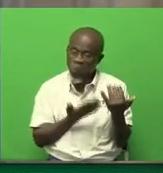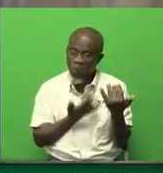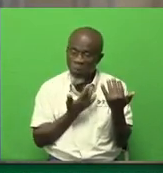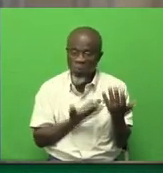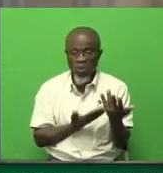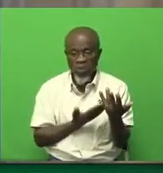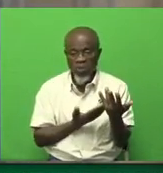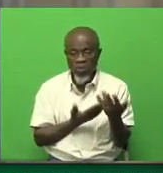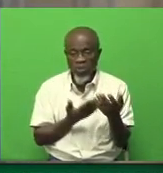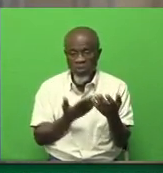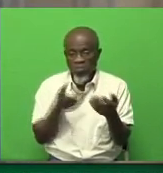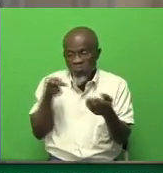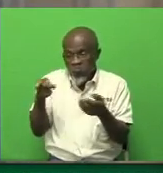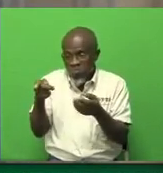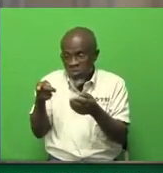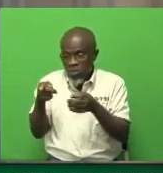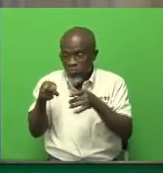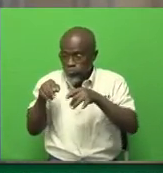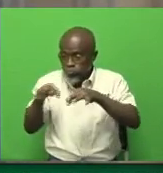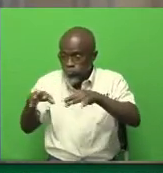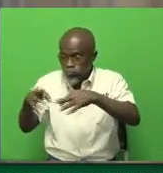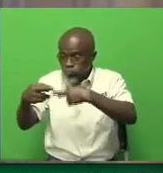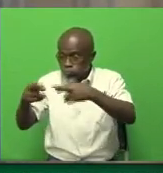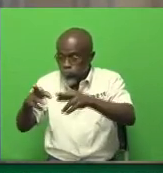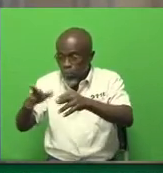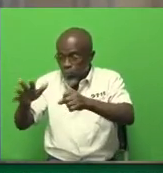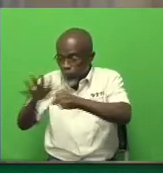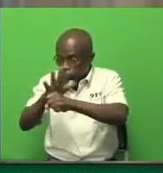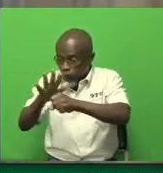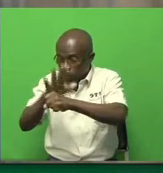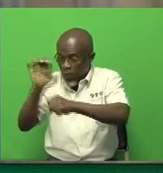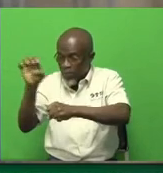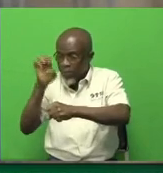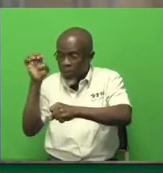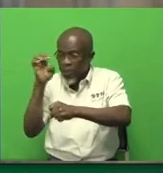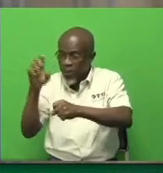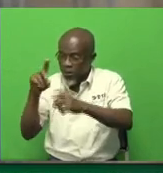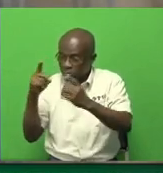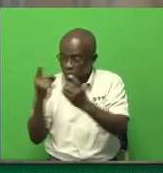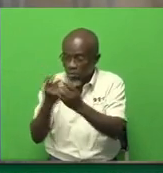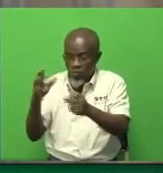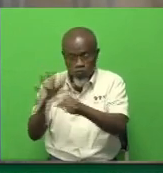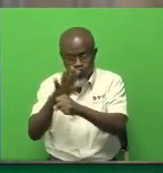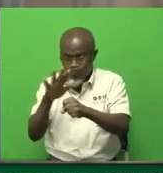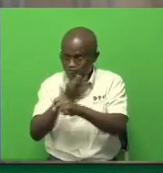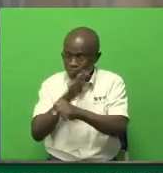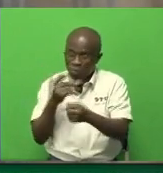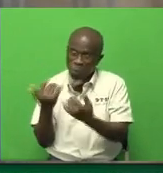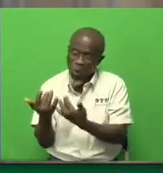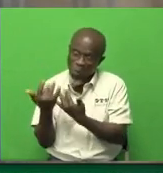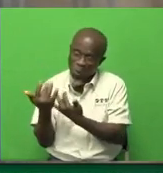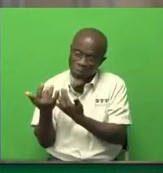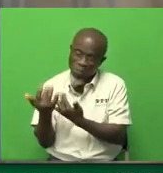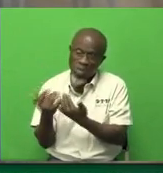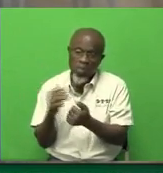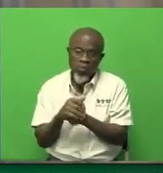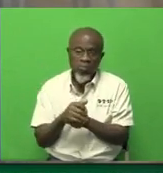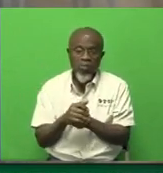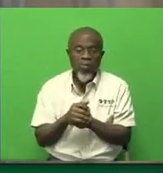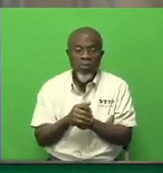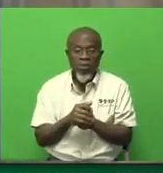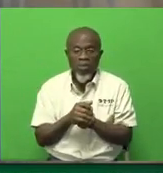overcrowding and emergency departments at hospitals there's an acute shortage of medical nursing and paramedical